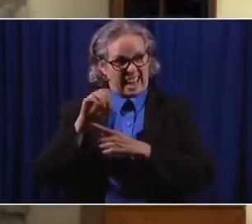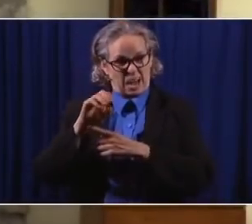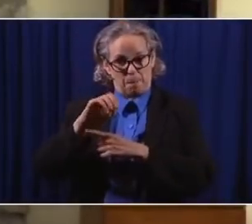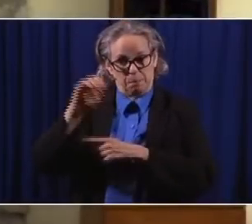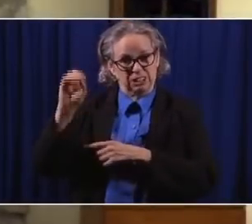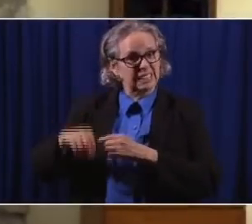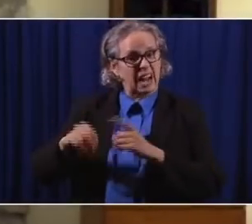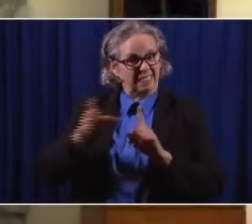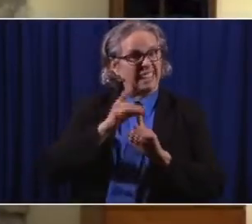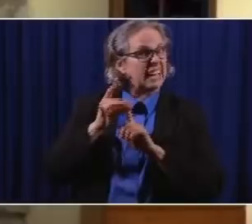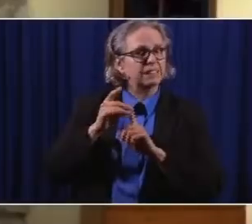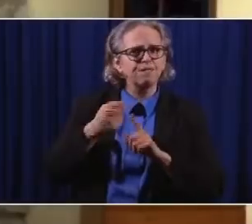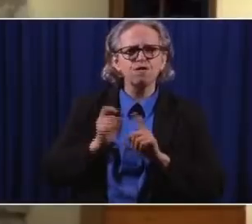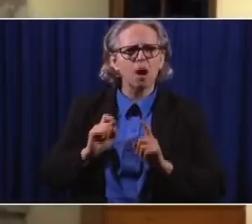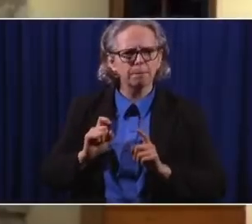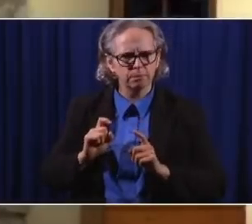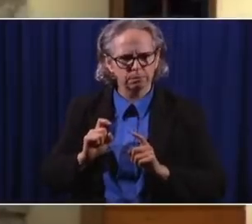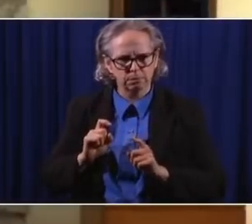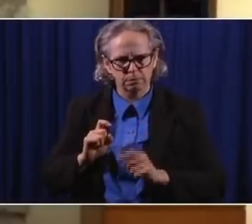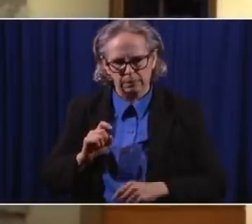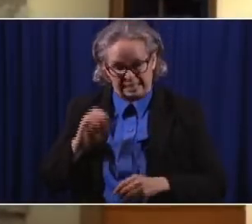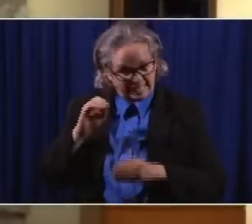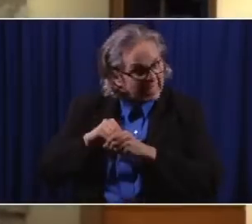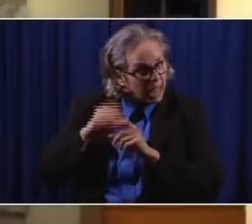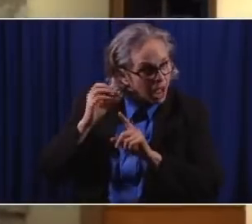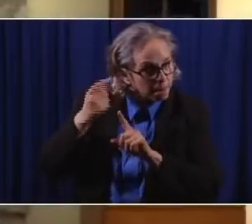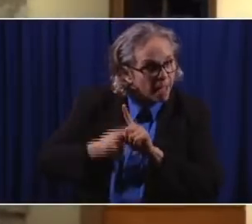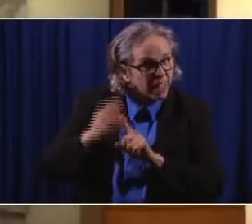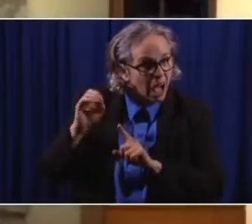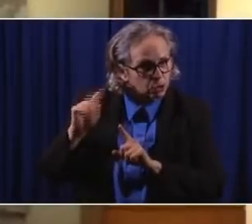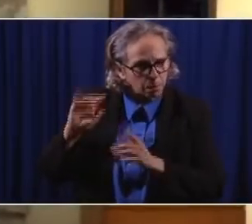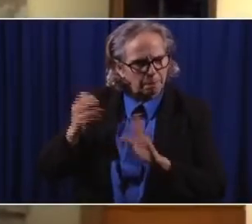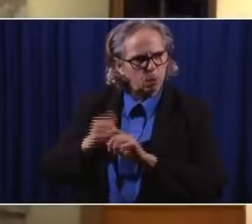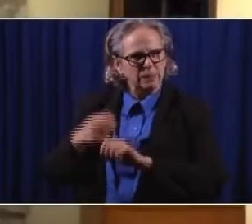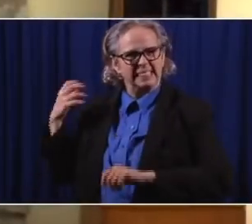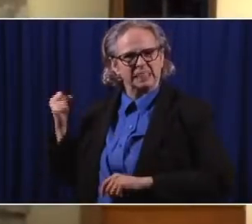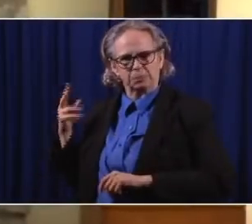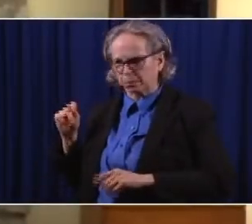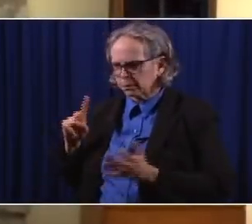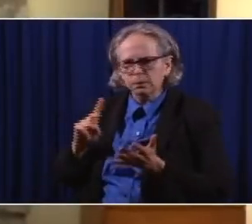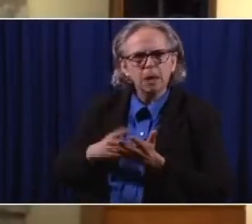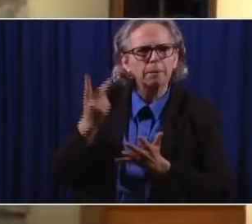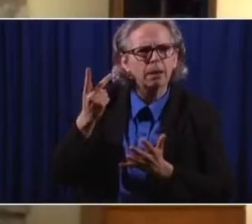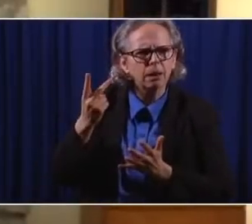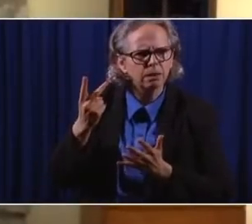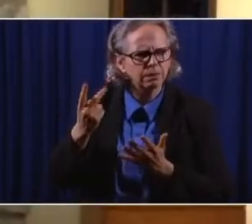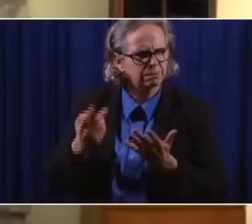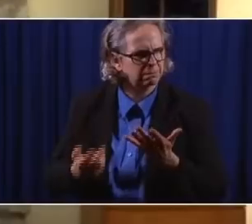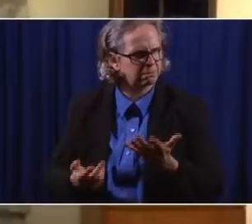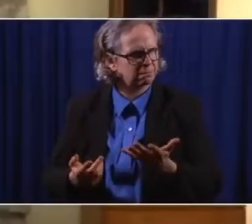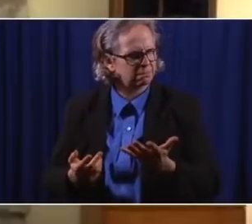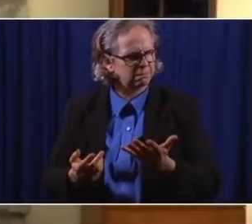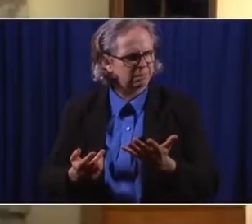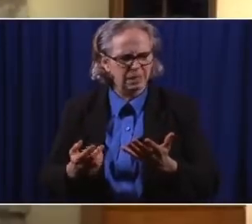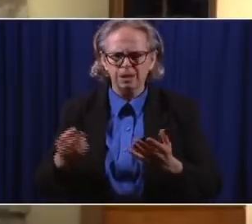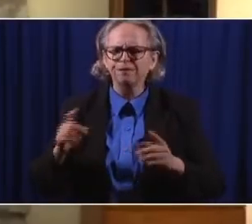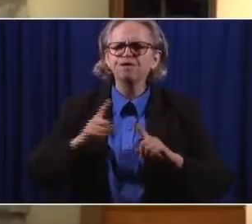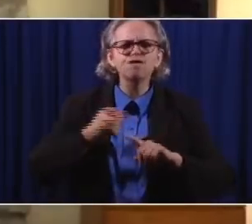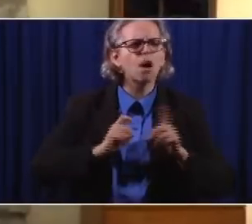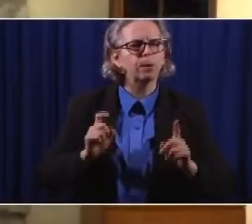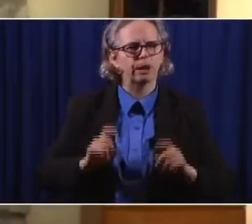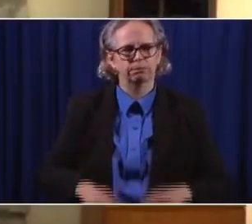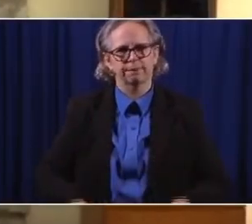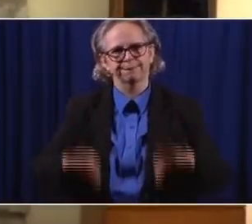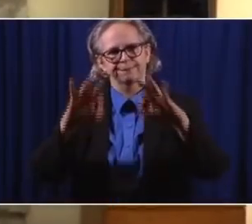they had in September. Like other areas of the state, people are socializing with friends, family, which is leading to additional